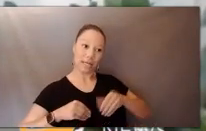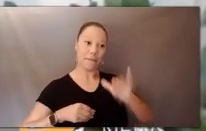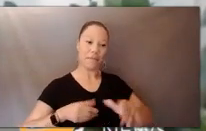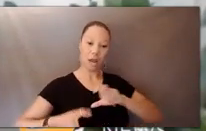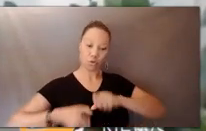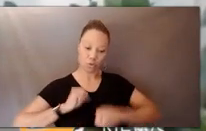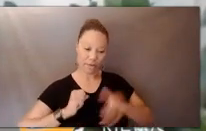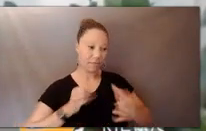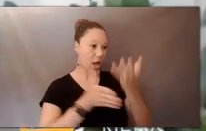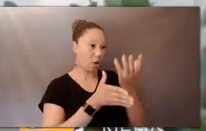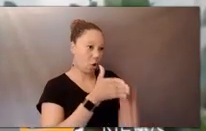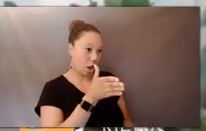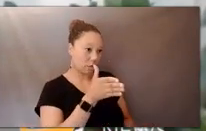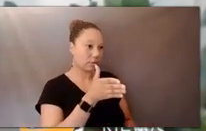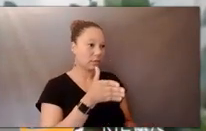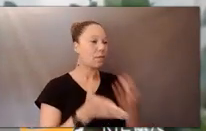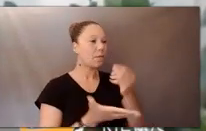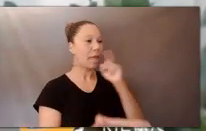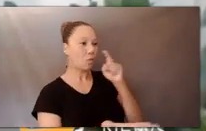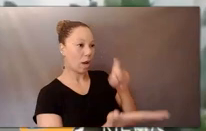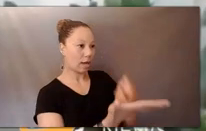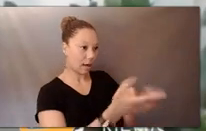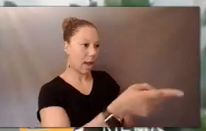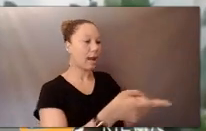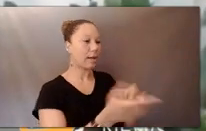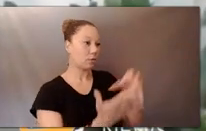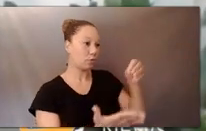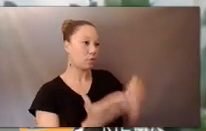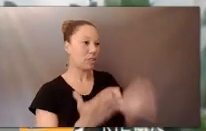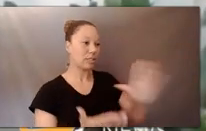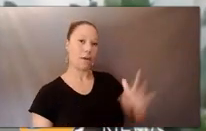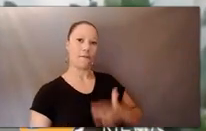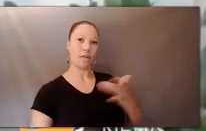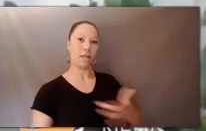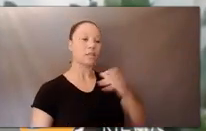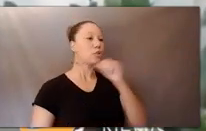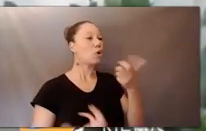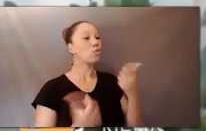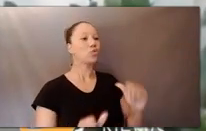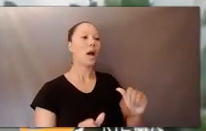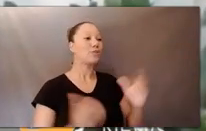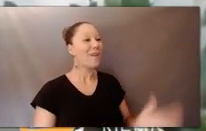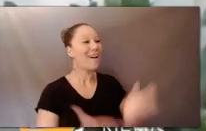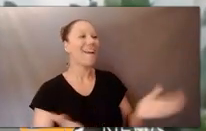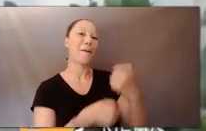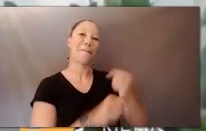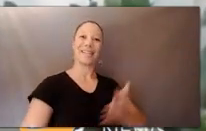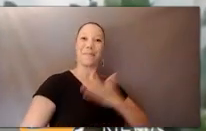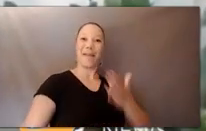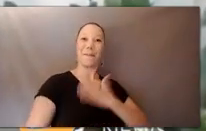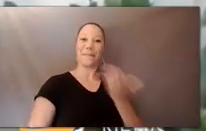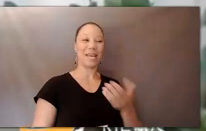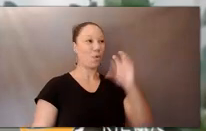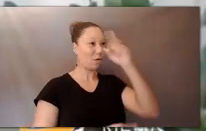really see it in our students and not try to help them just automatically go back to being happy or seeing the silver linings,